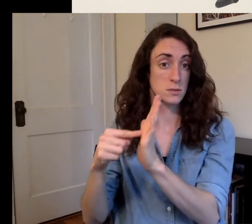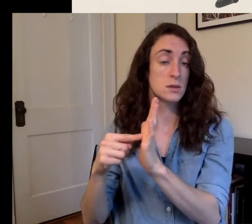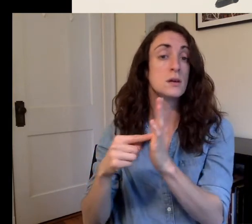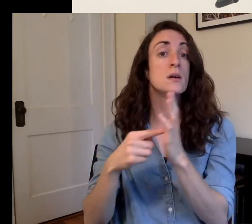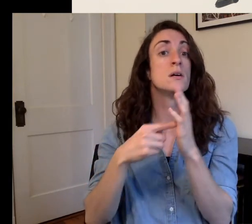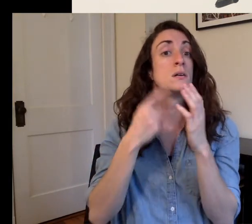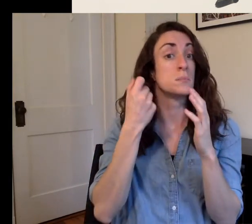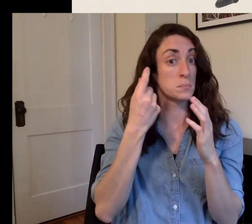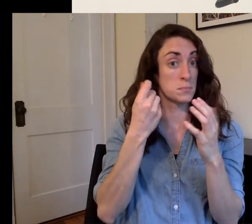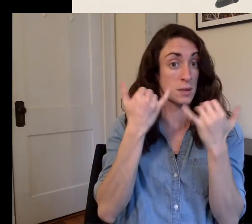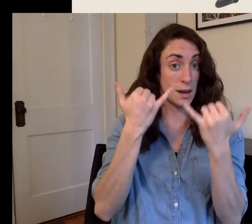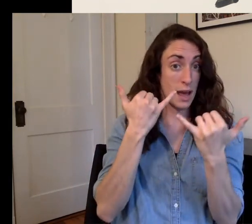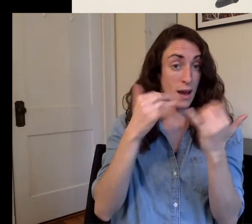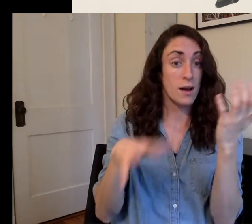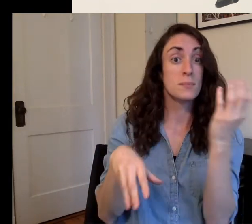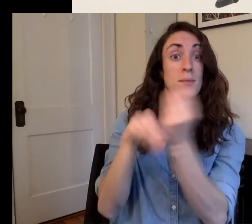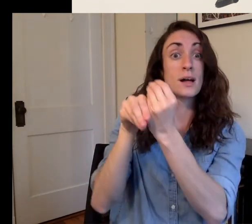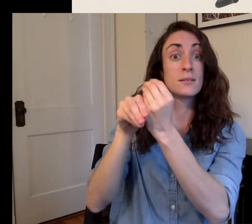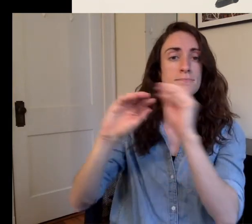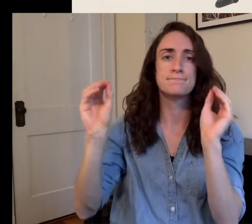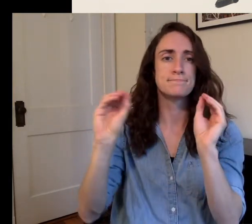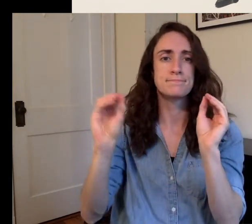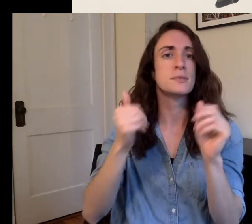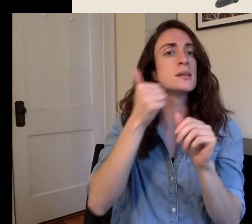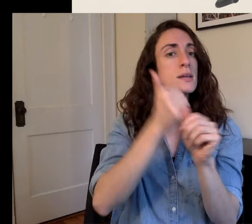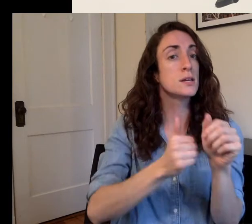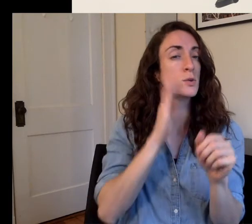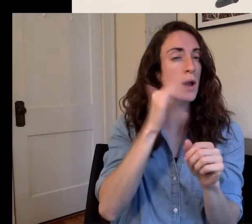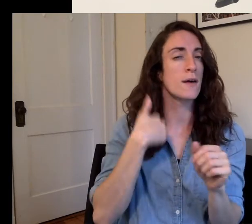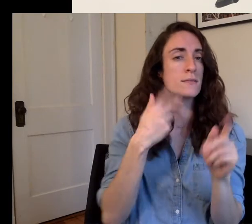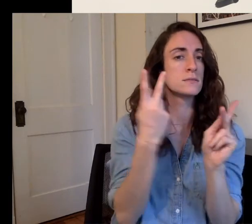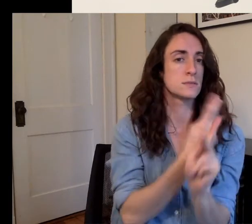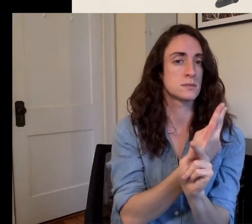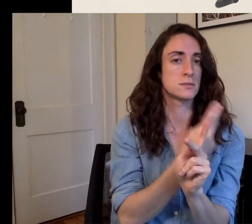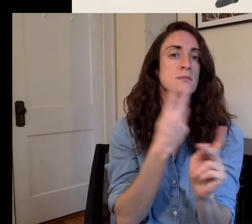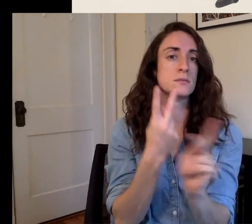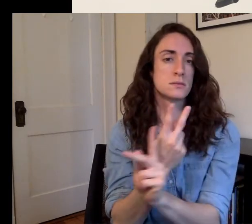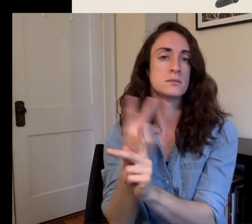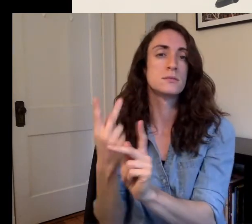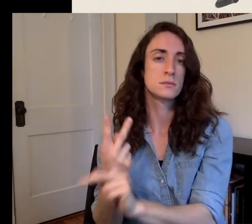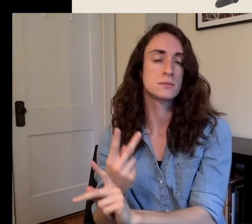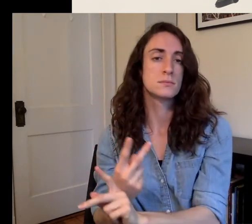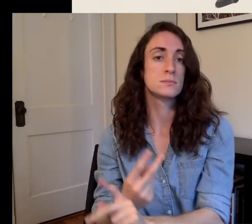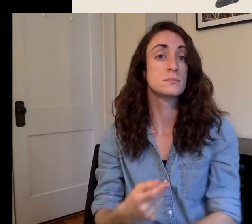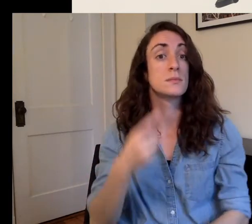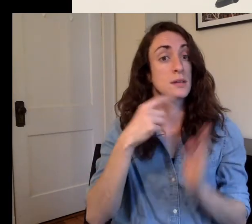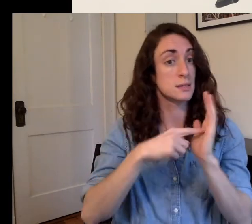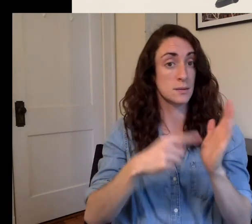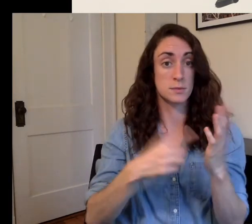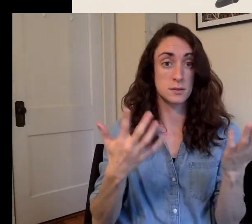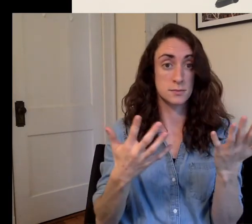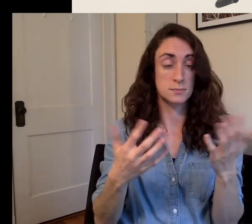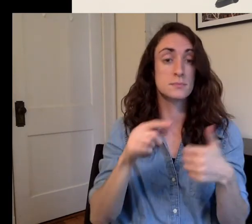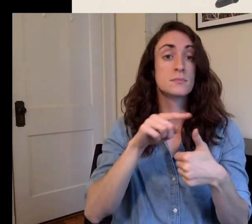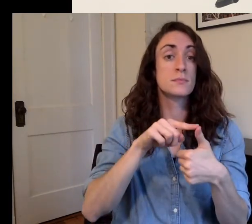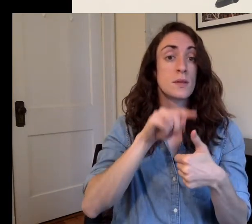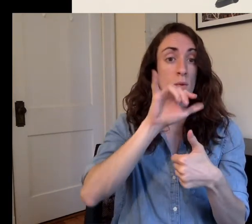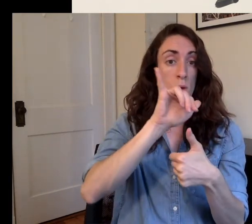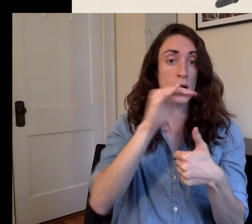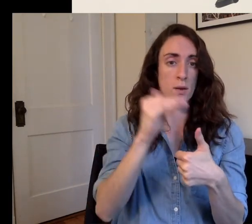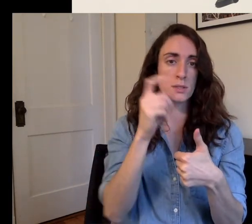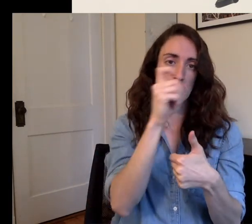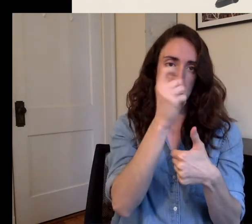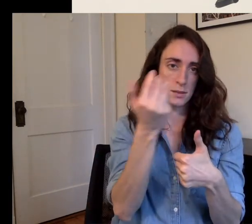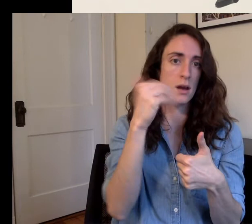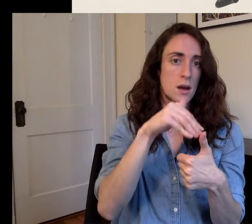So now we're going to look at three more examples. This time there won't be any constant term added, but there will be a coefficient multiplying the x term. So